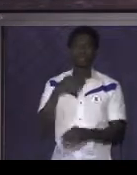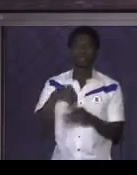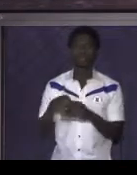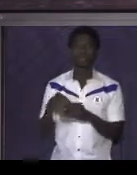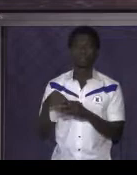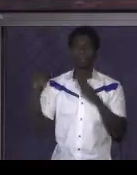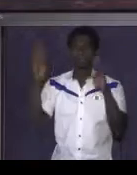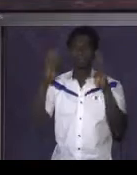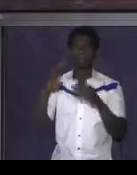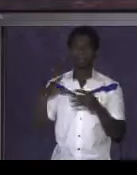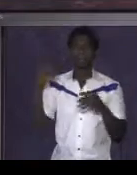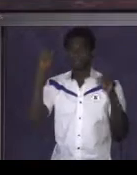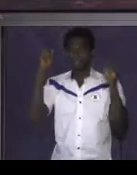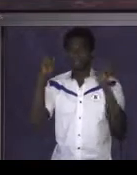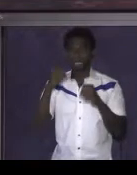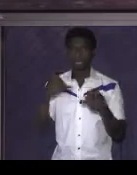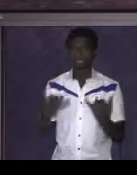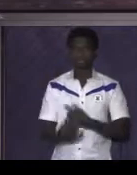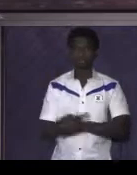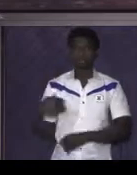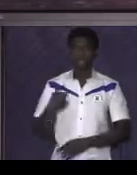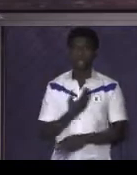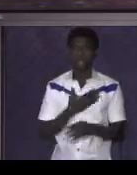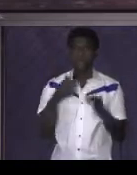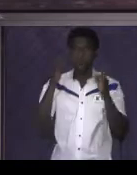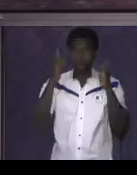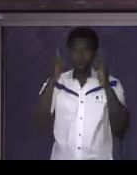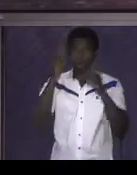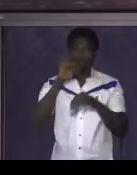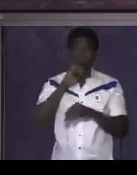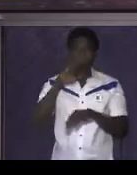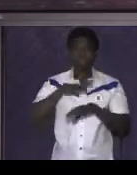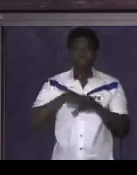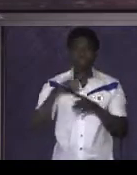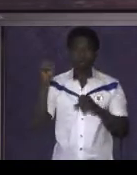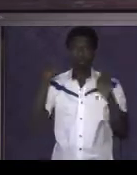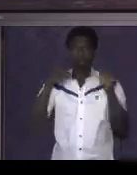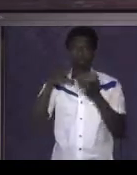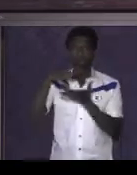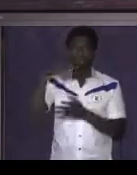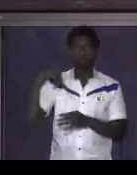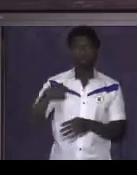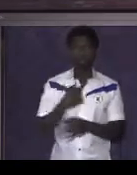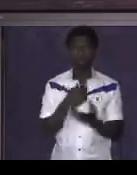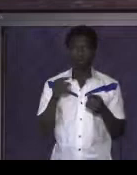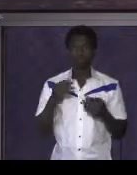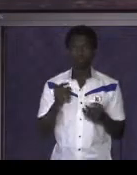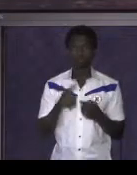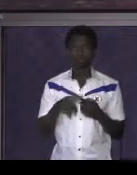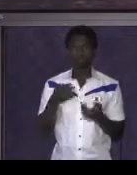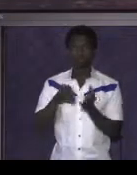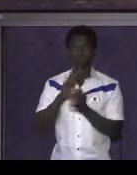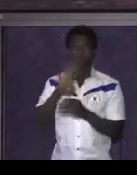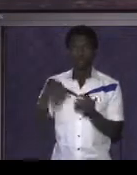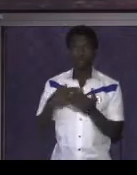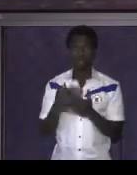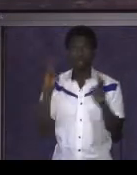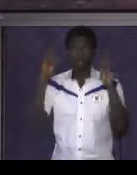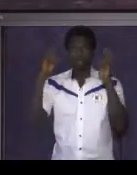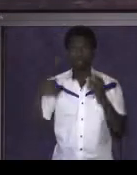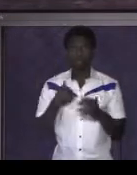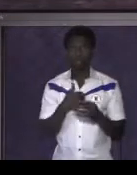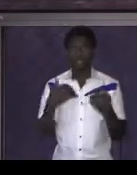basic science. But today, our focus is on social studies. We want to revise all the topics we